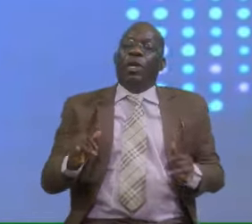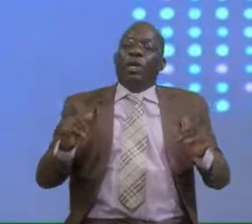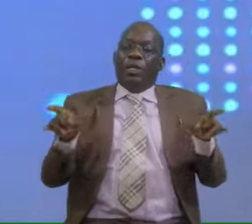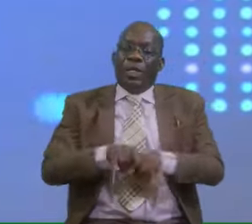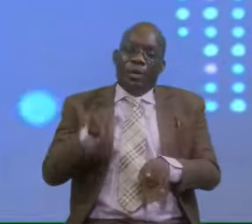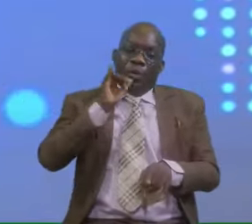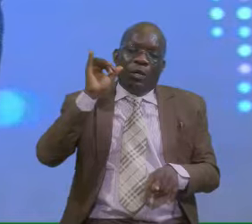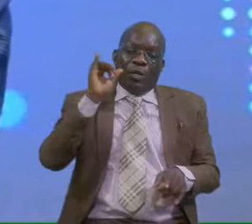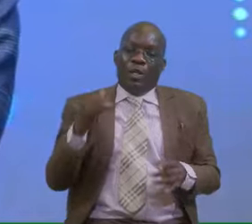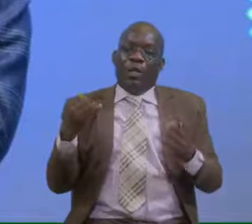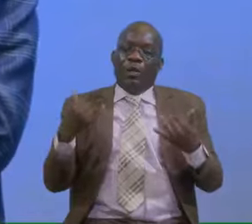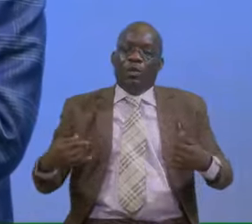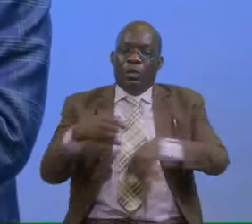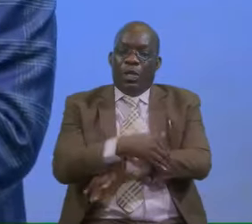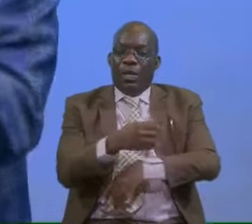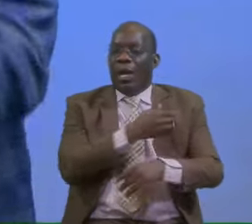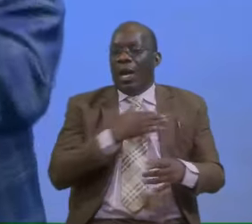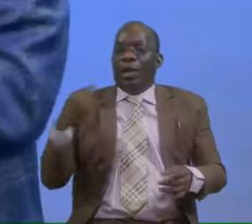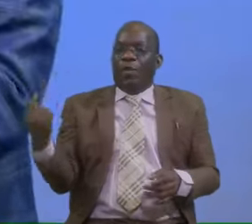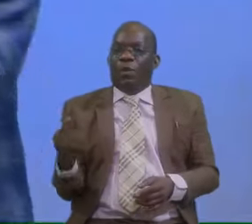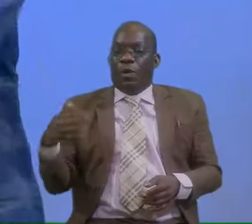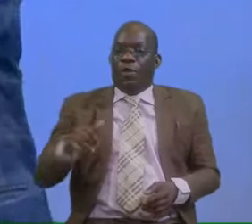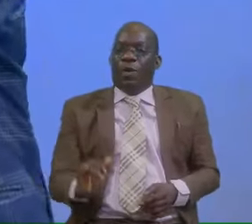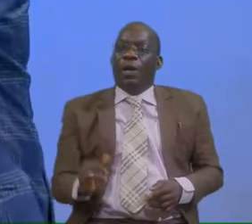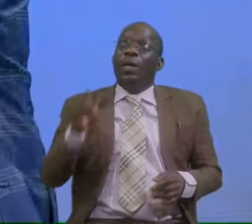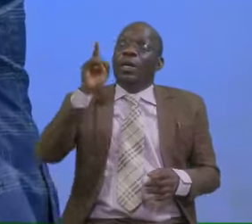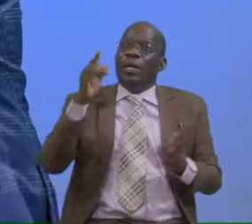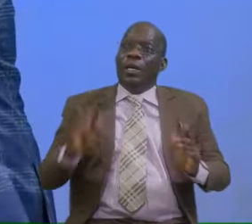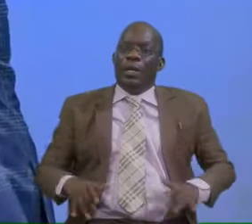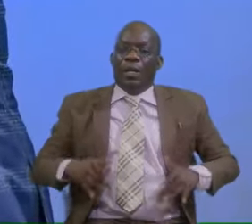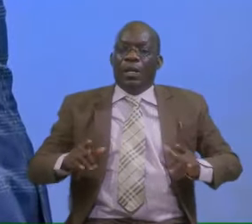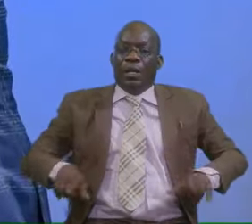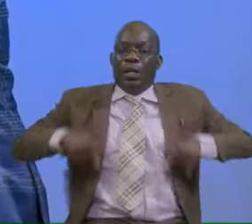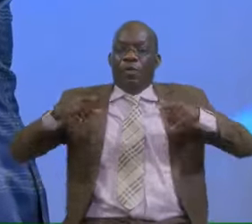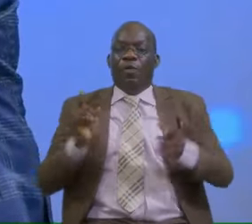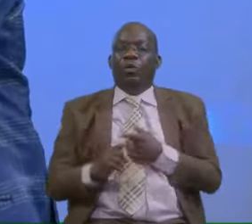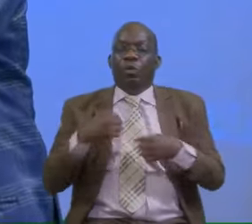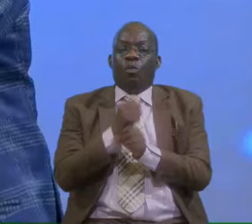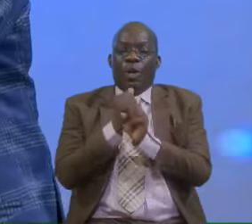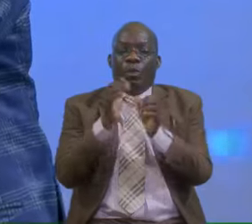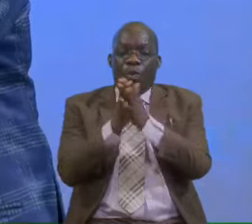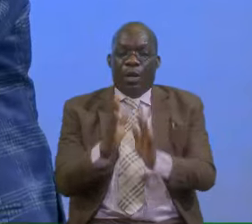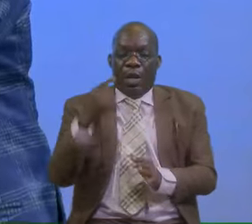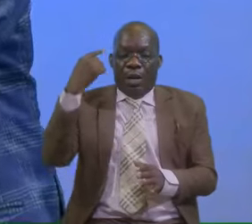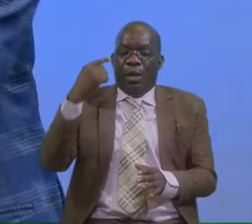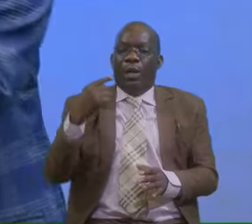and forever. He ever liveth to make intercession,